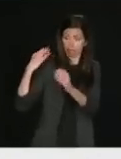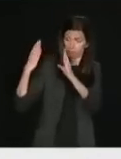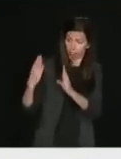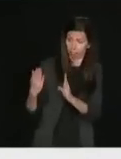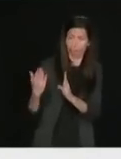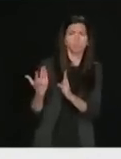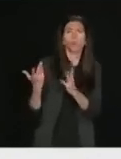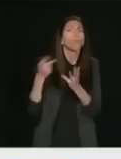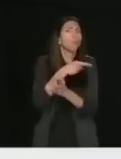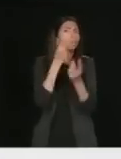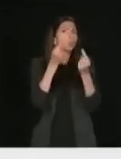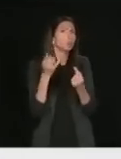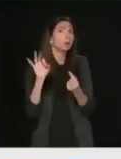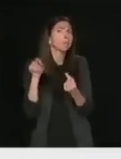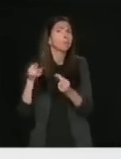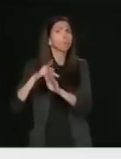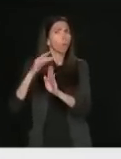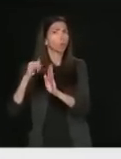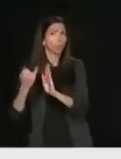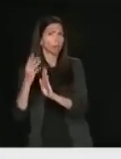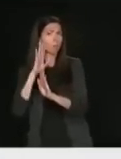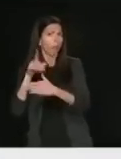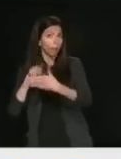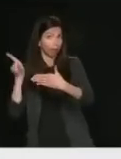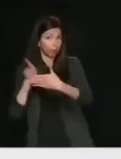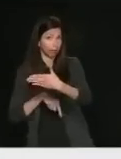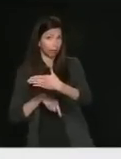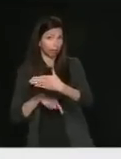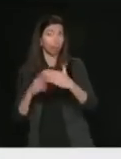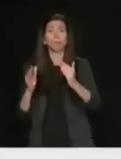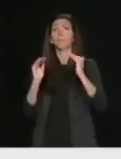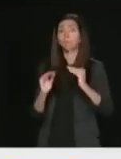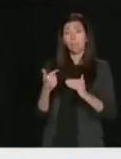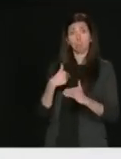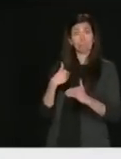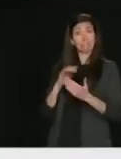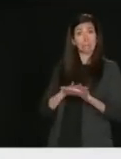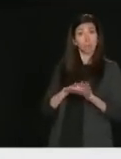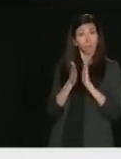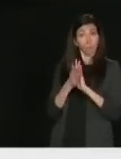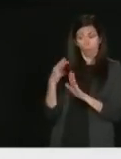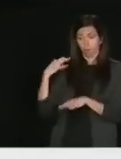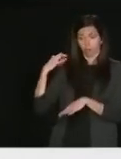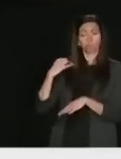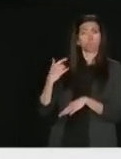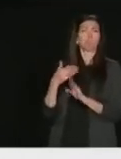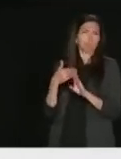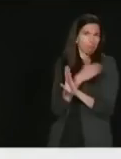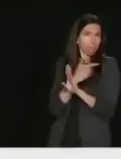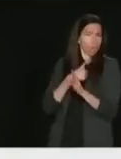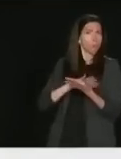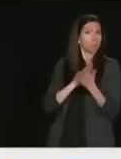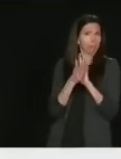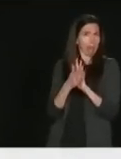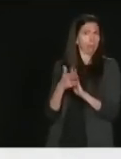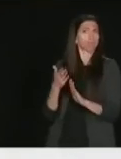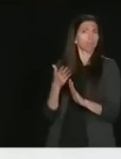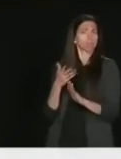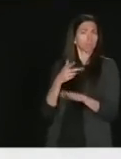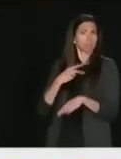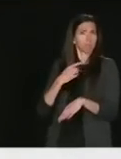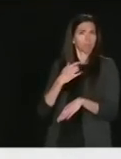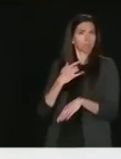project? A couple of years before becoming Prime Minister, I went down to Washington to advocate for the Keystone